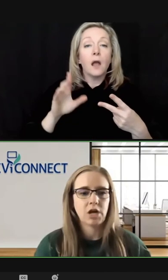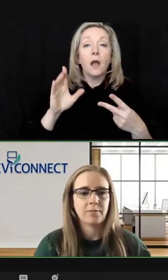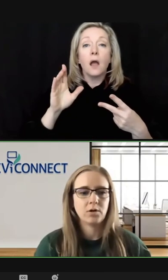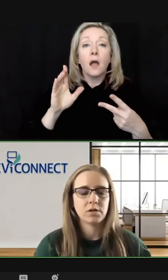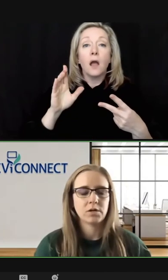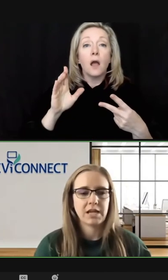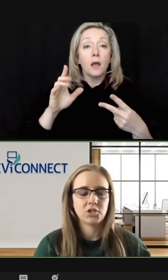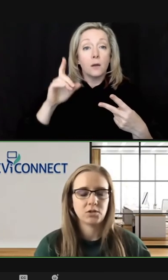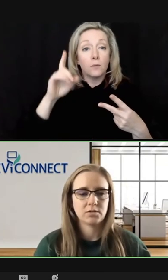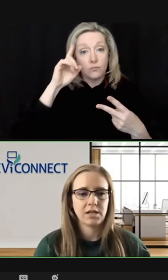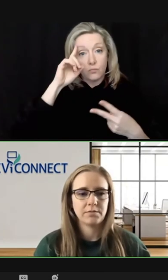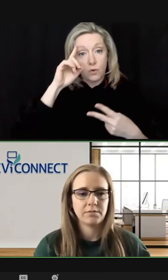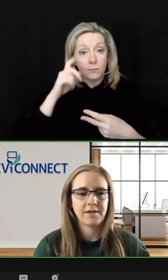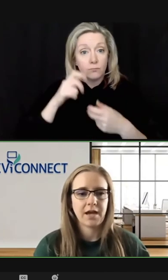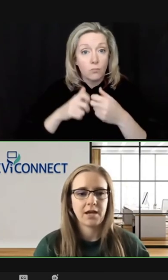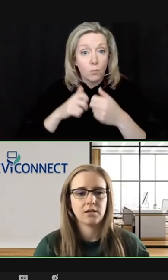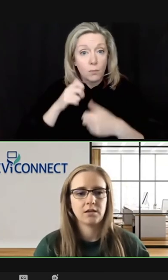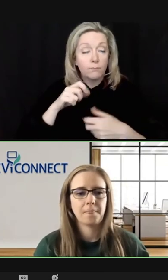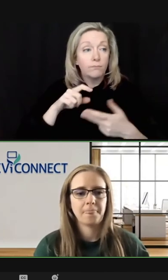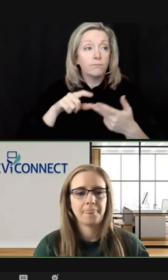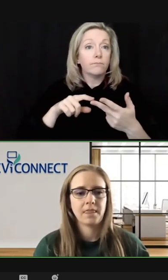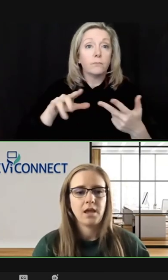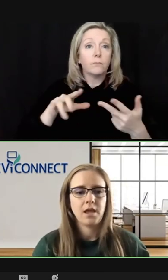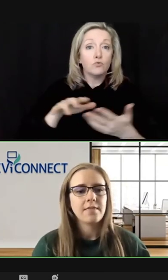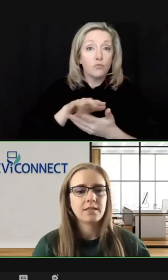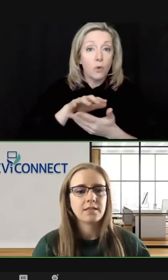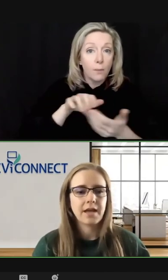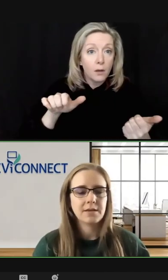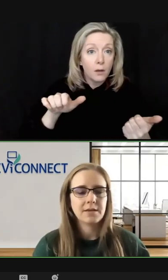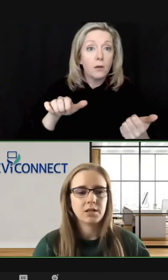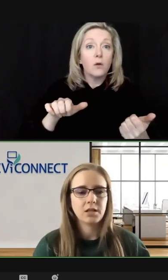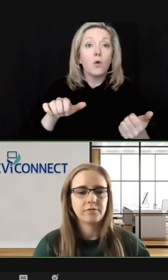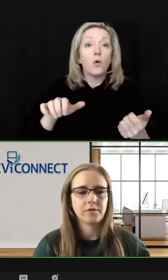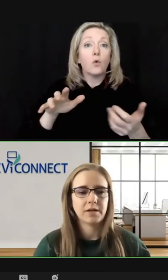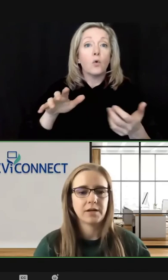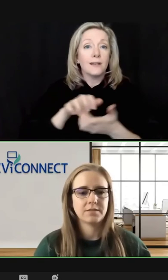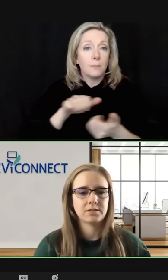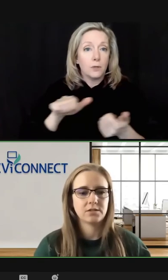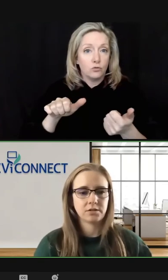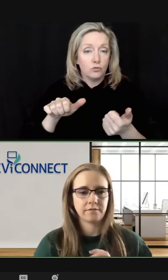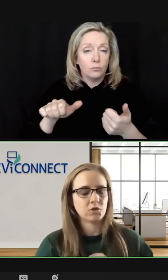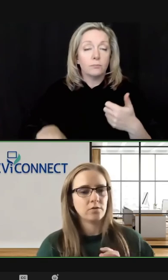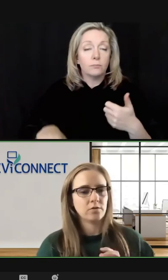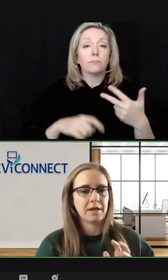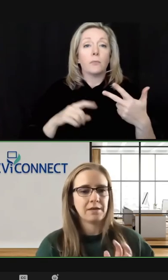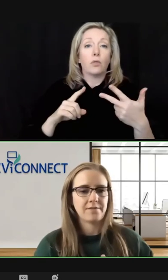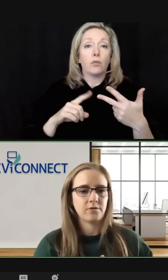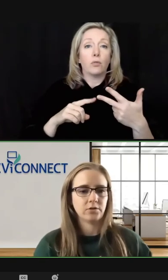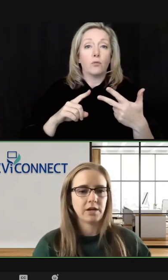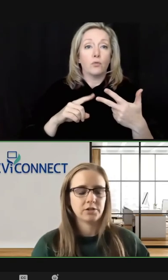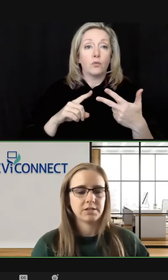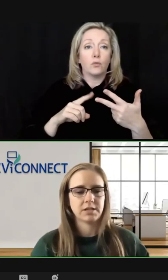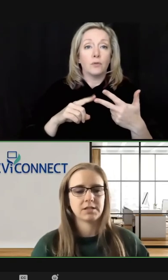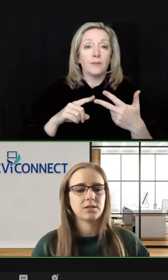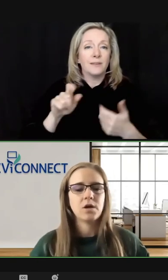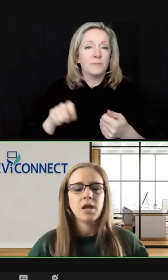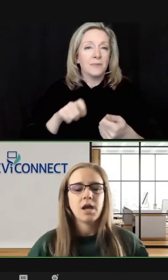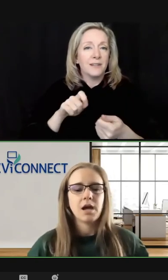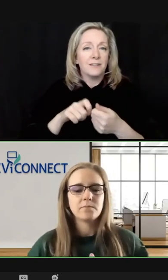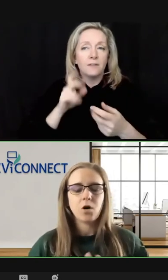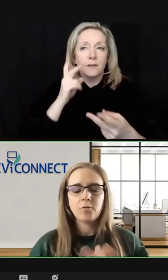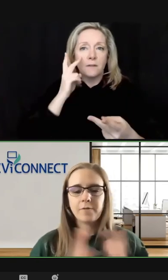condition, trauma, or damage associated with CVI. And then lastly, I'm going to look for the presence of a certain visual and behavioral